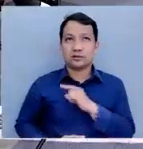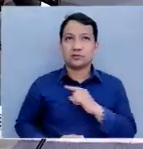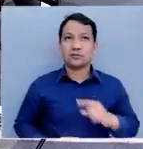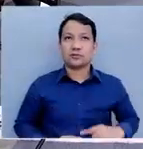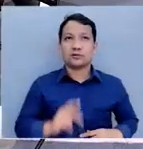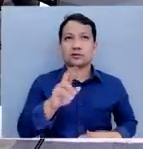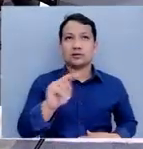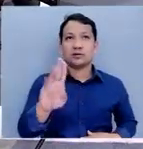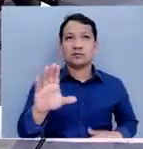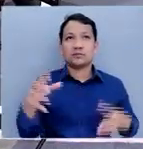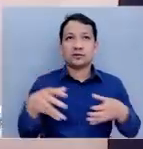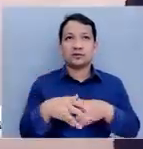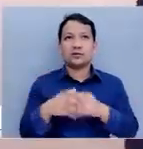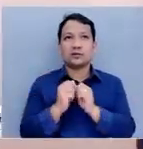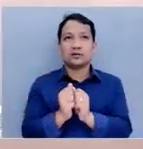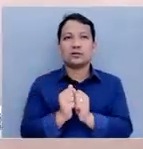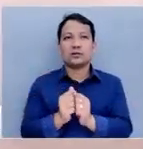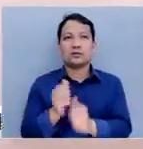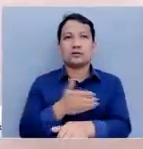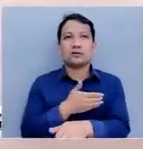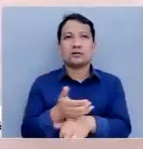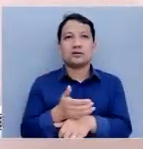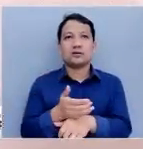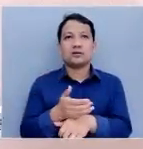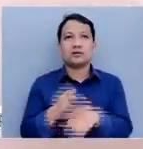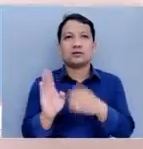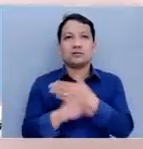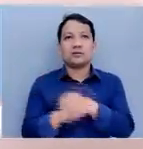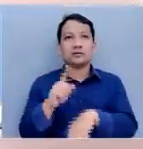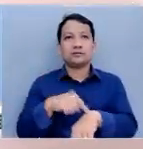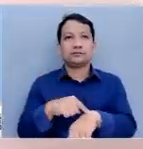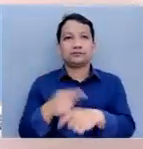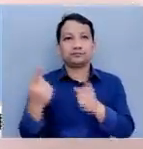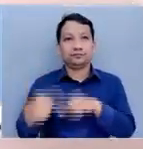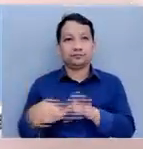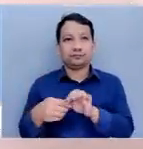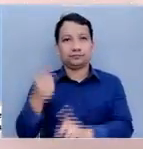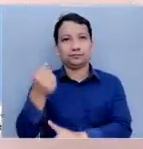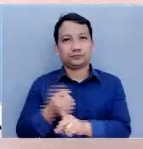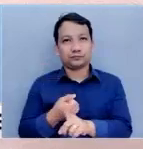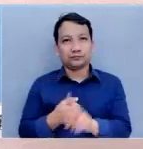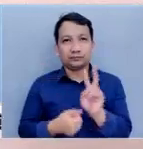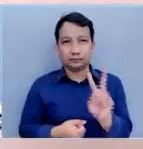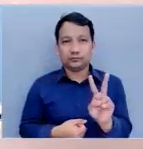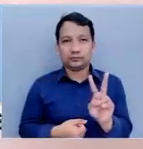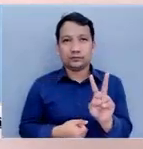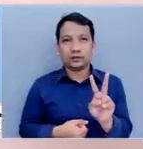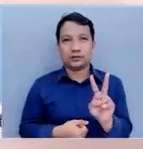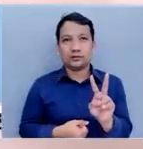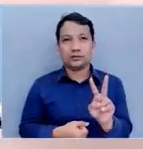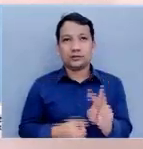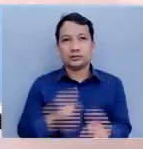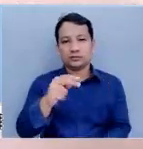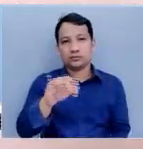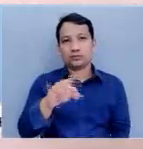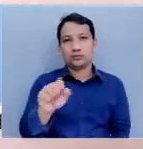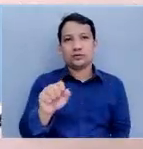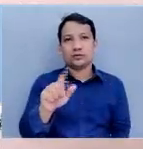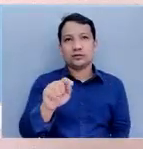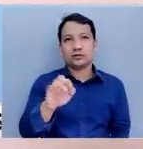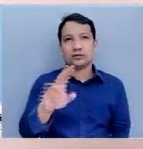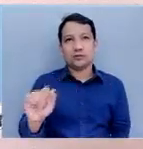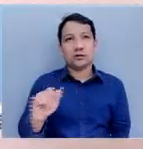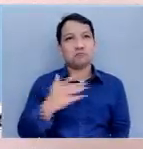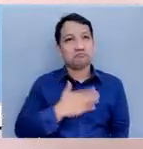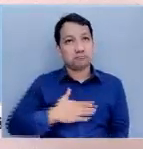getting together again for our concert called Back in Time. Mangyayari na po yan September 2 sa New Frontier Theater. So please